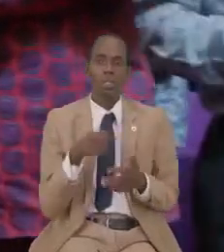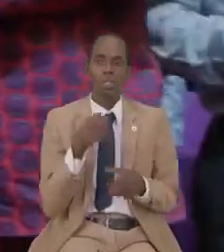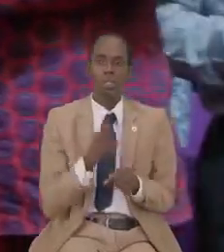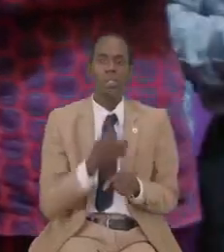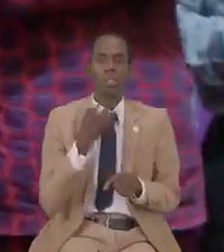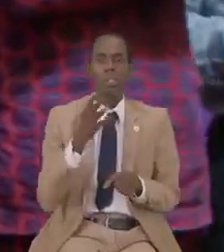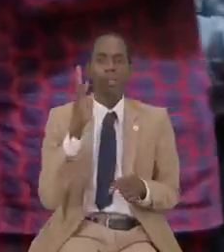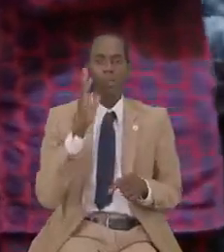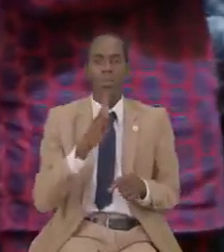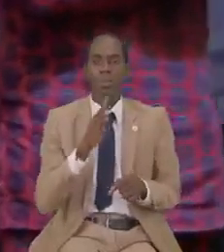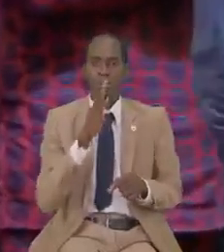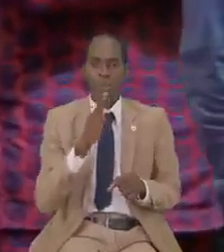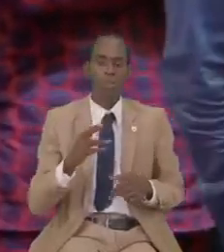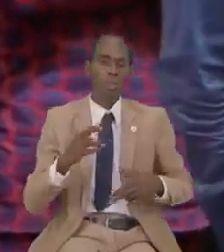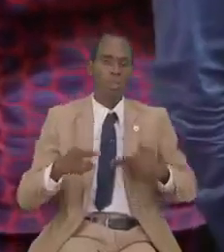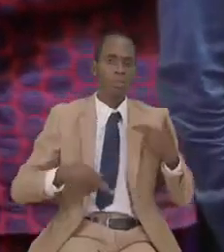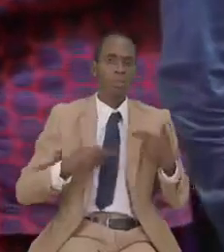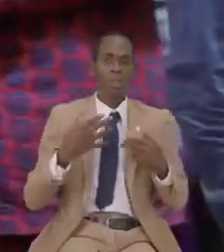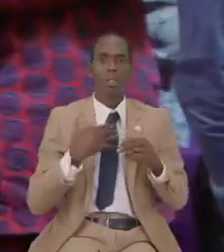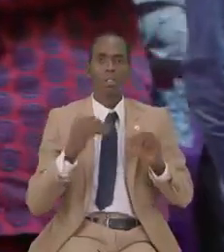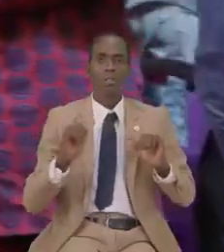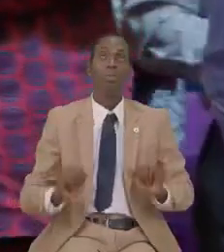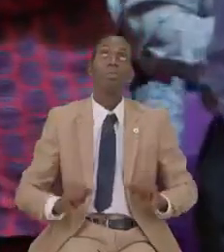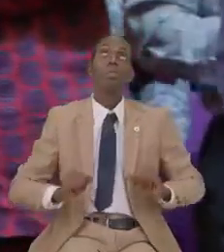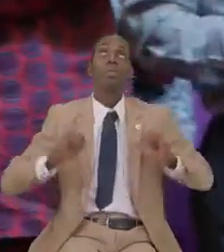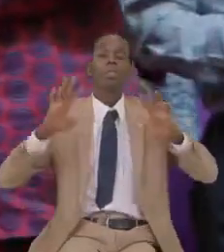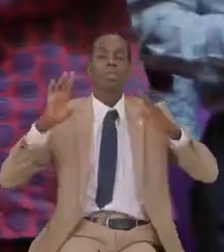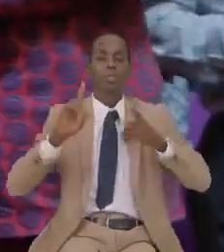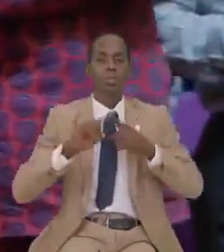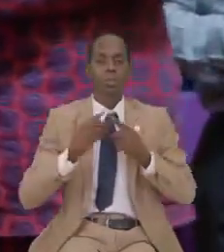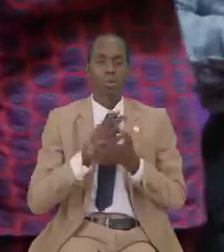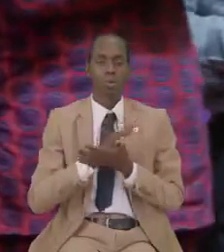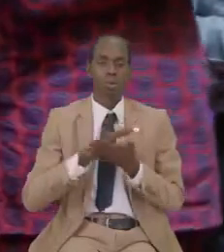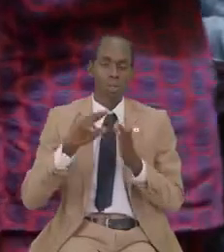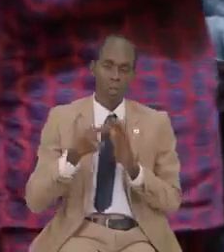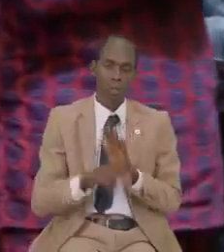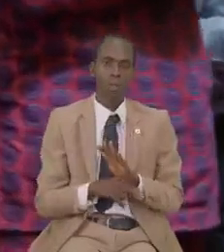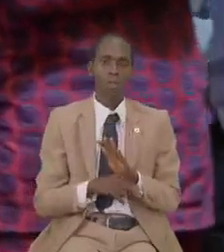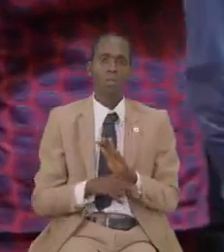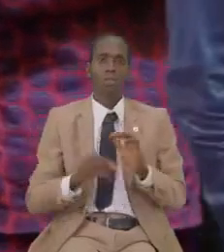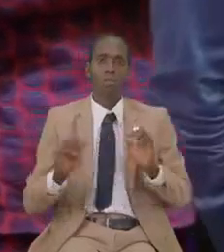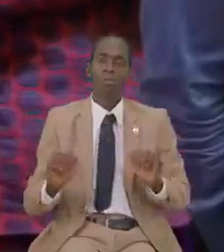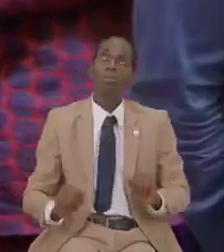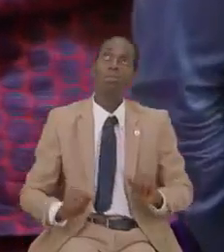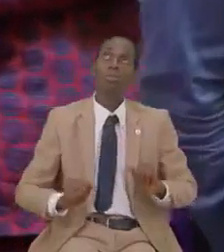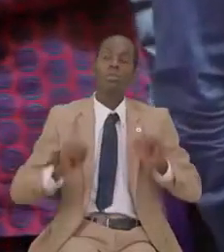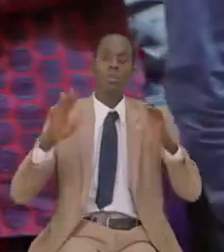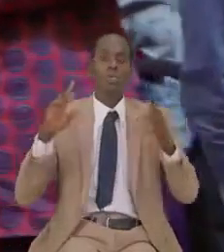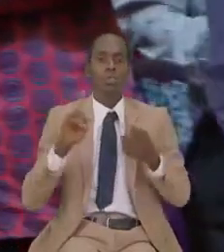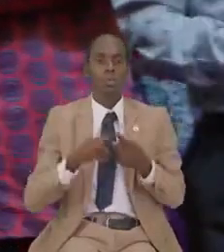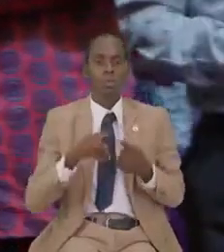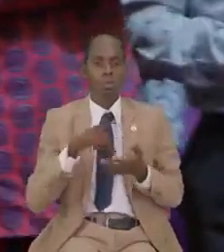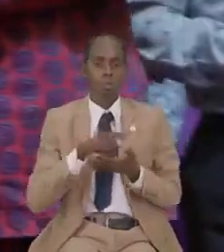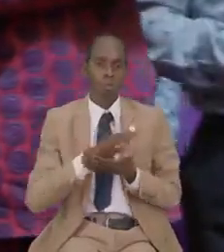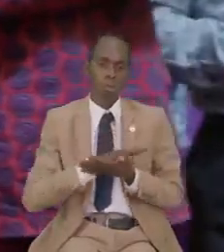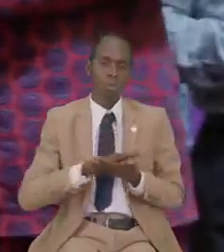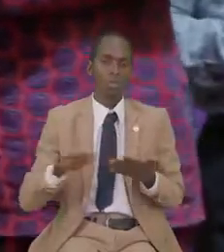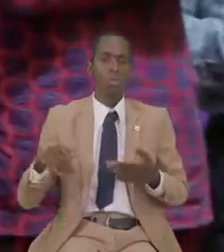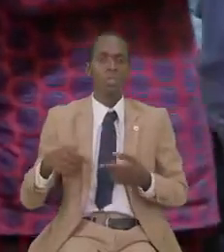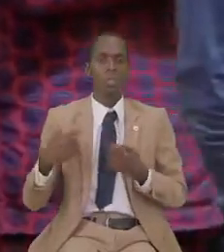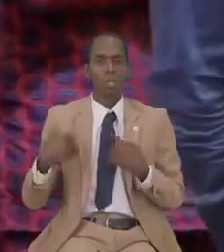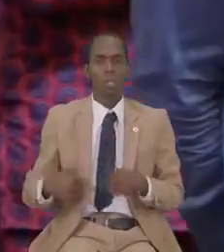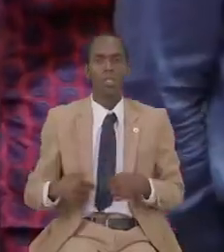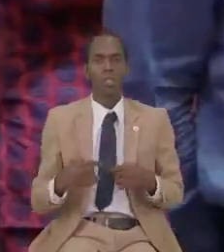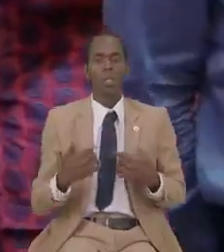to holiness, commitment to uprightness, commitment to purity. Have you